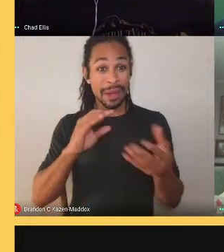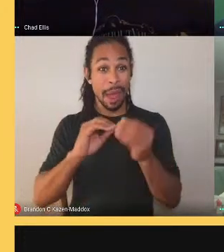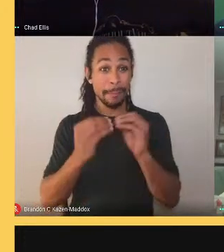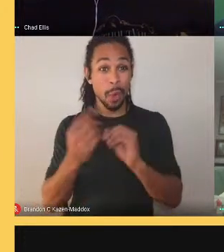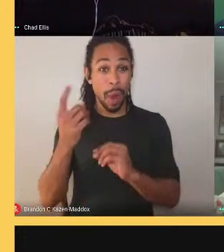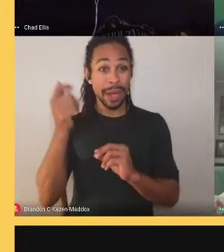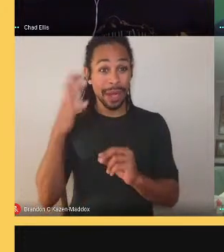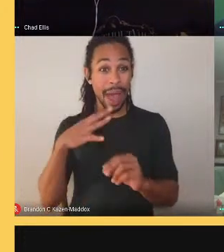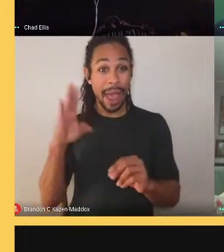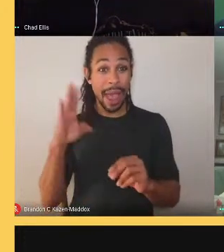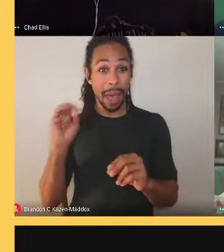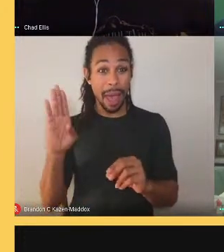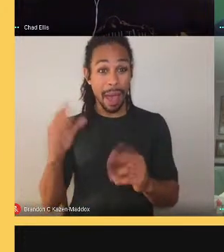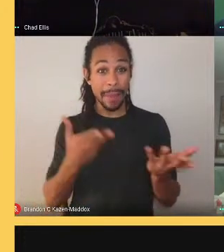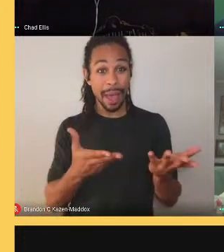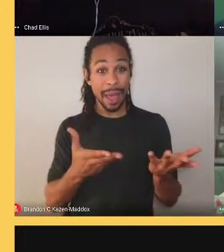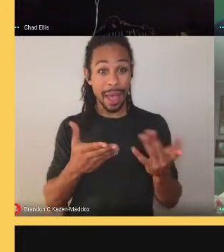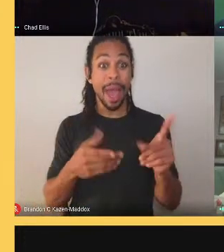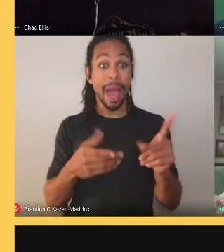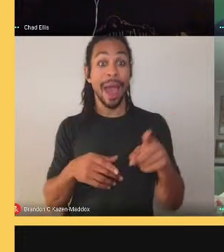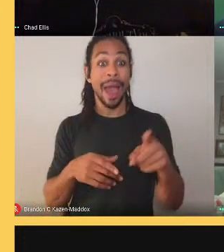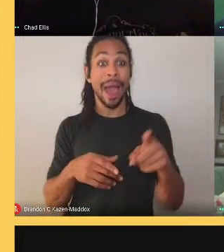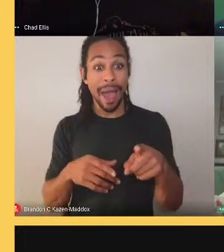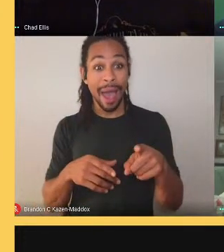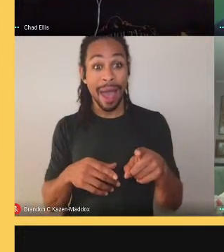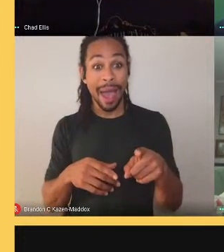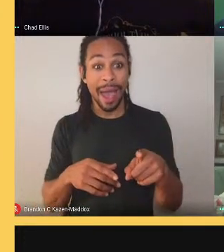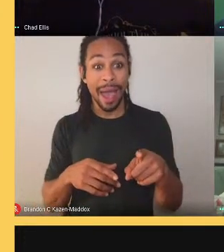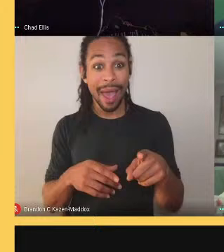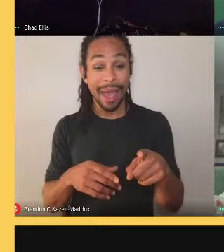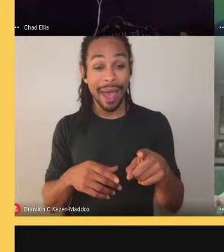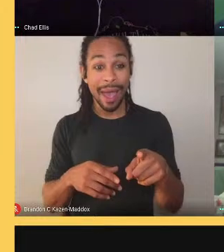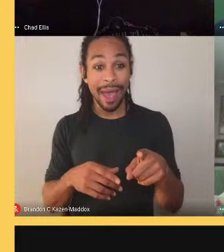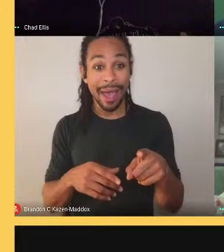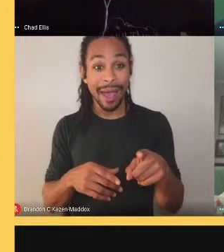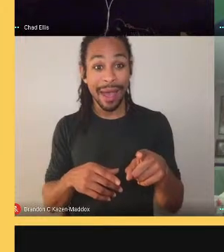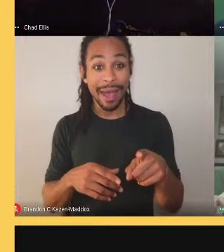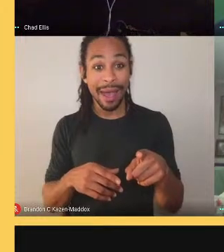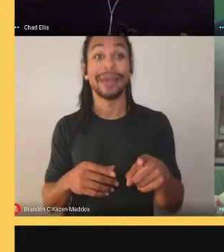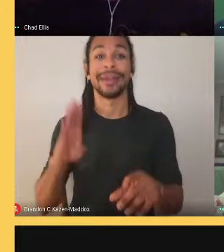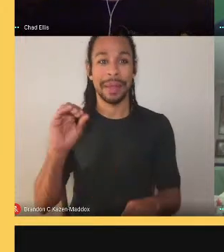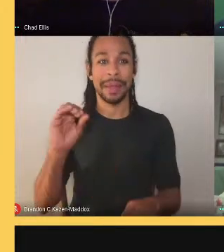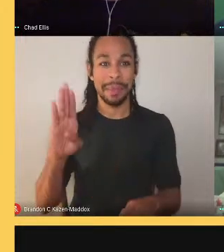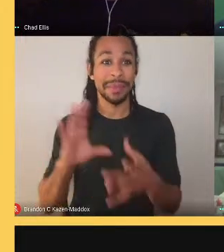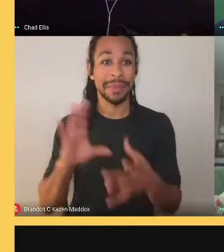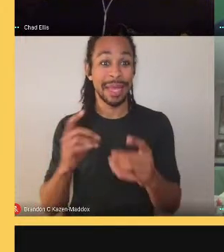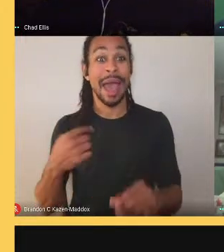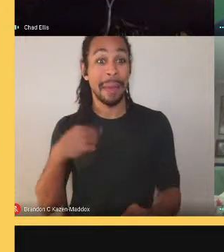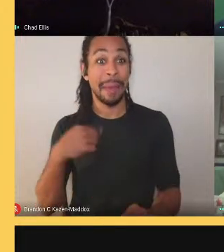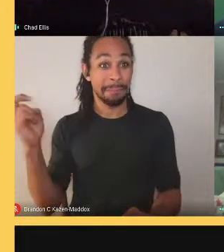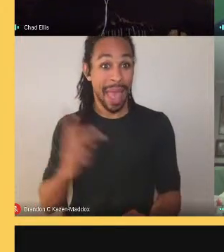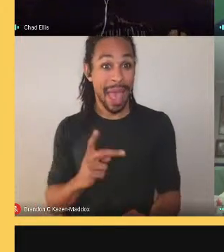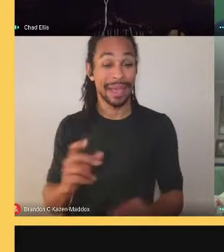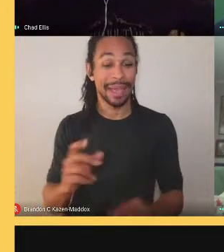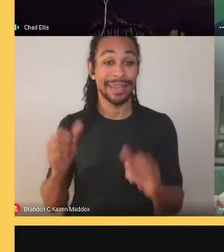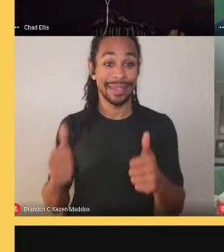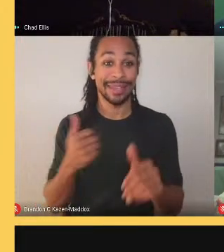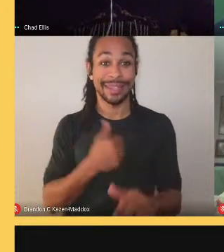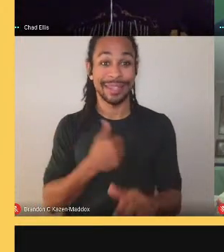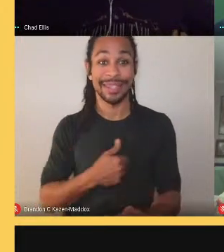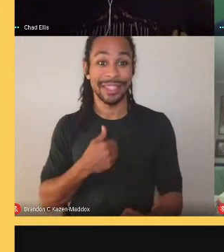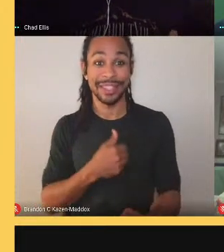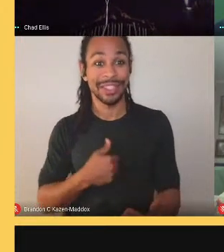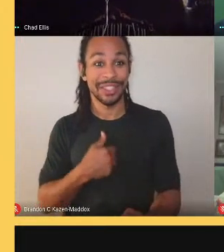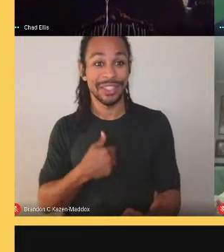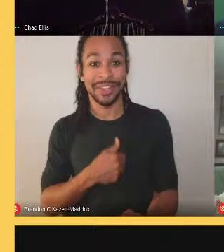Right on cue. I am back. Did you hear me? Well, we sorry did not about hear that, everyone. No, there